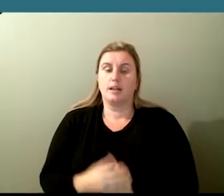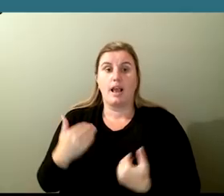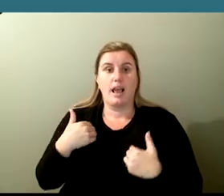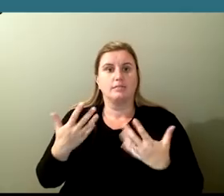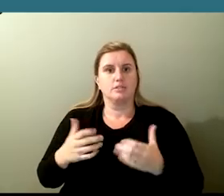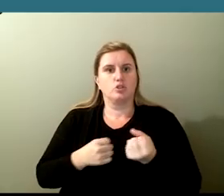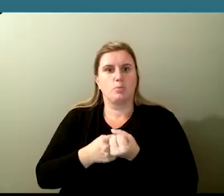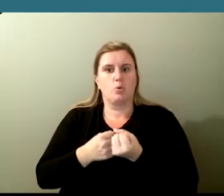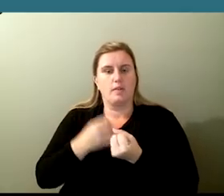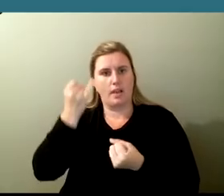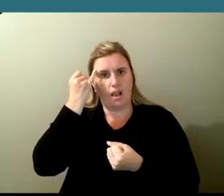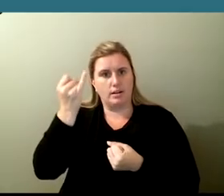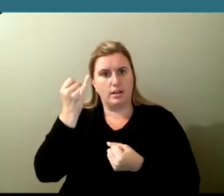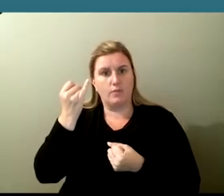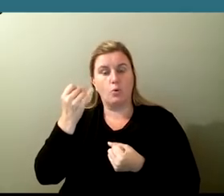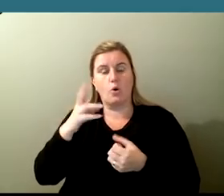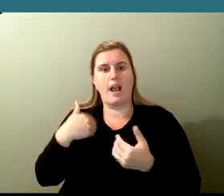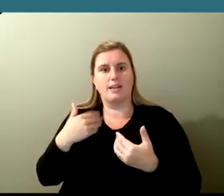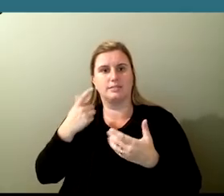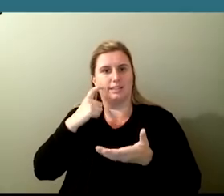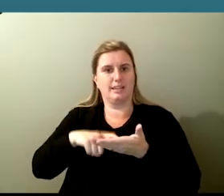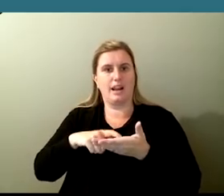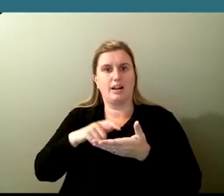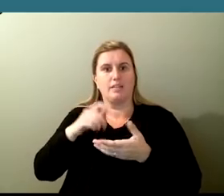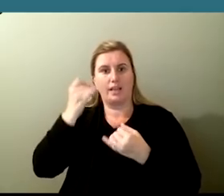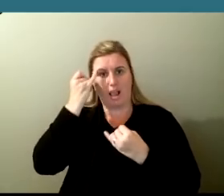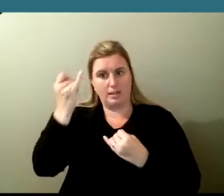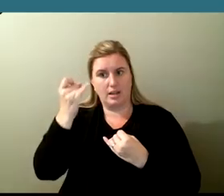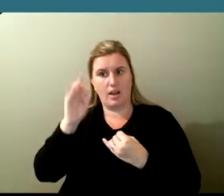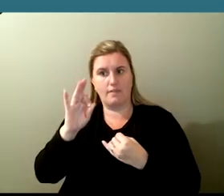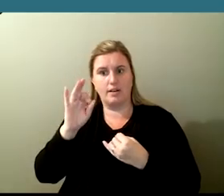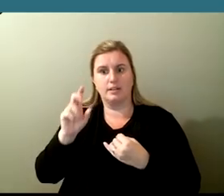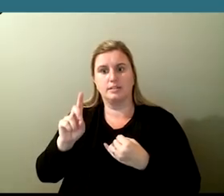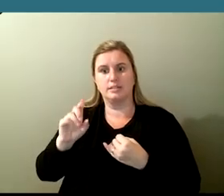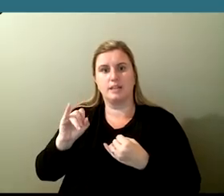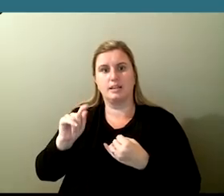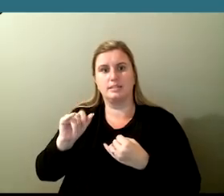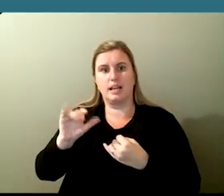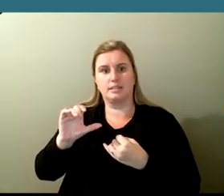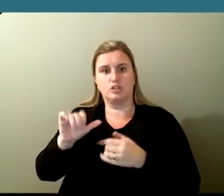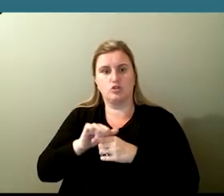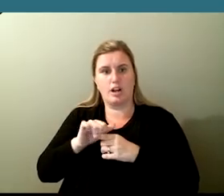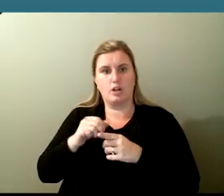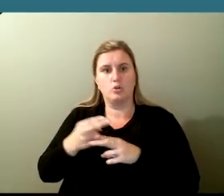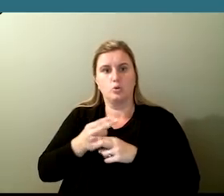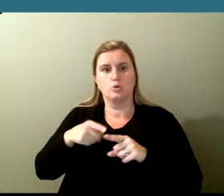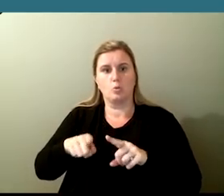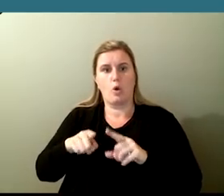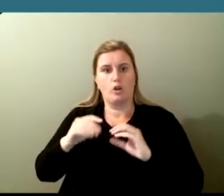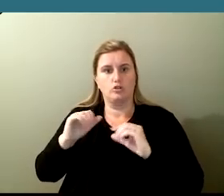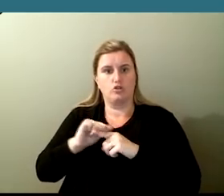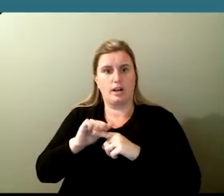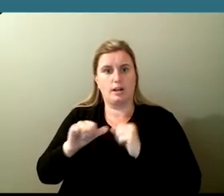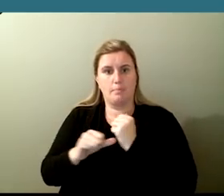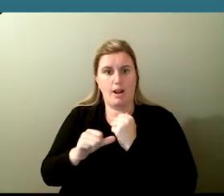supported this idea of, or has indicated this idea of didactic training being used when training peer educators.